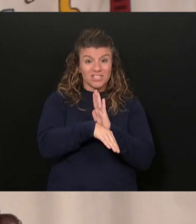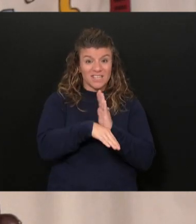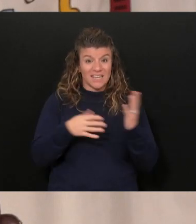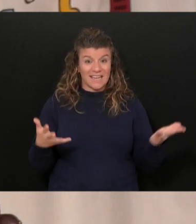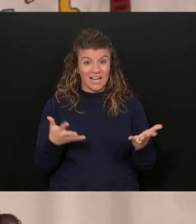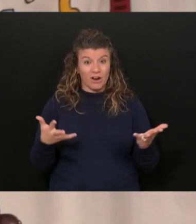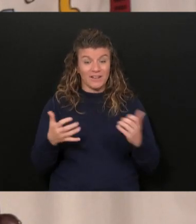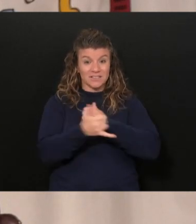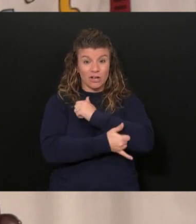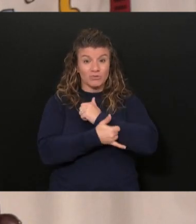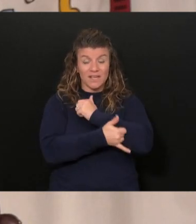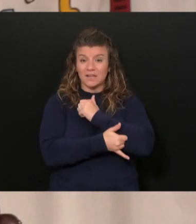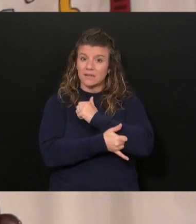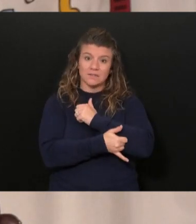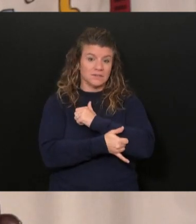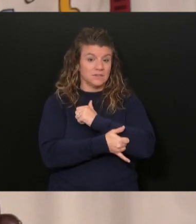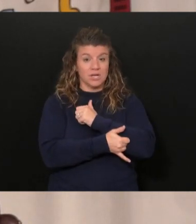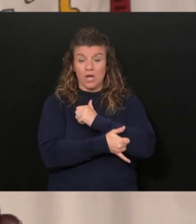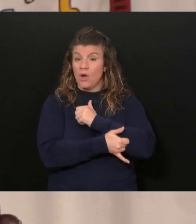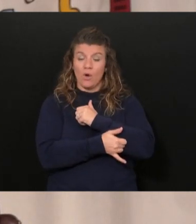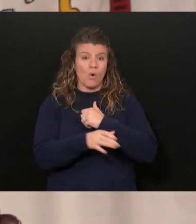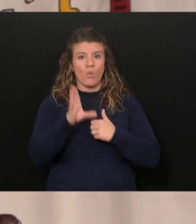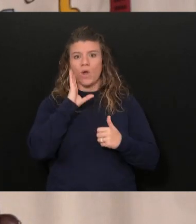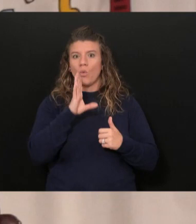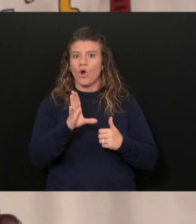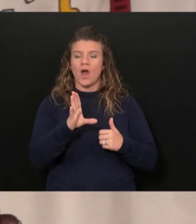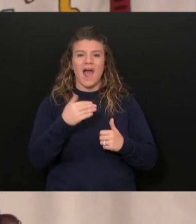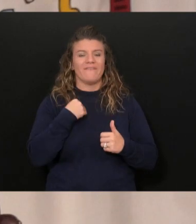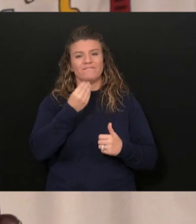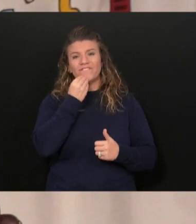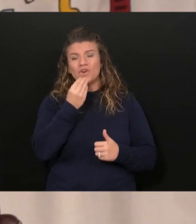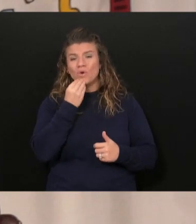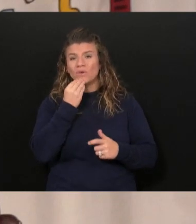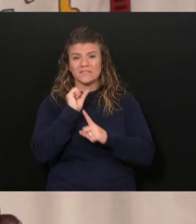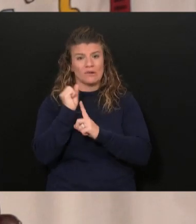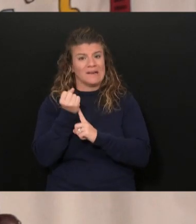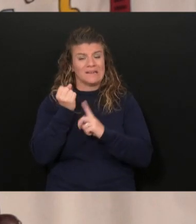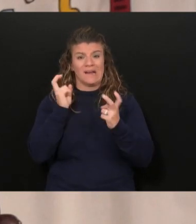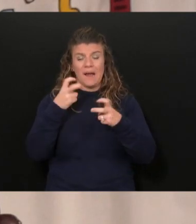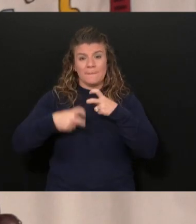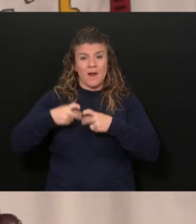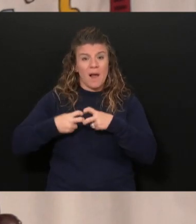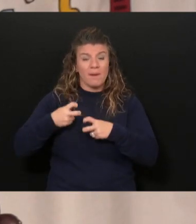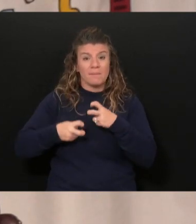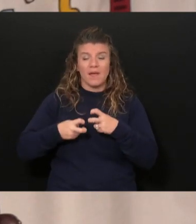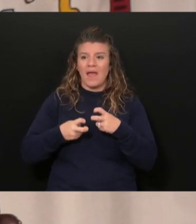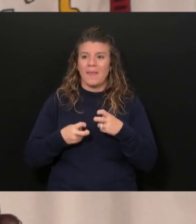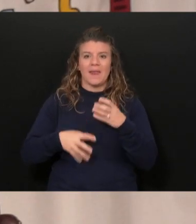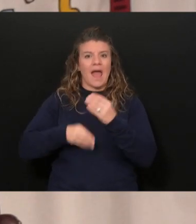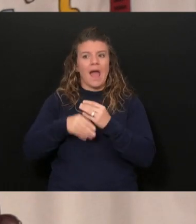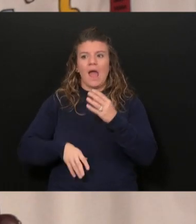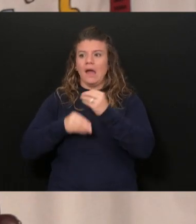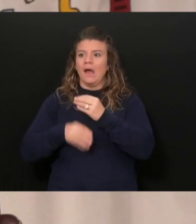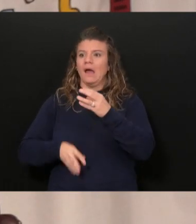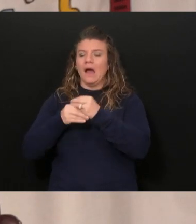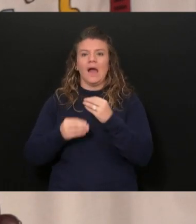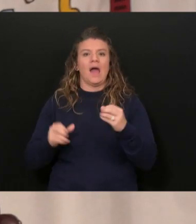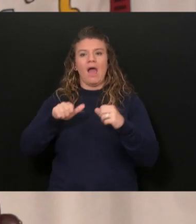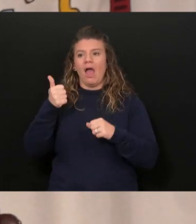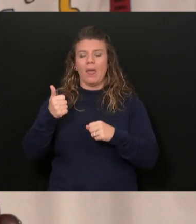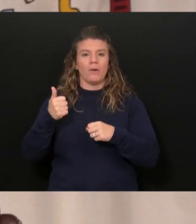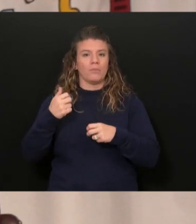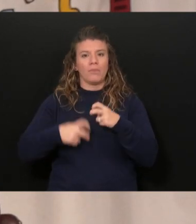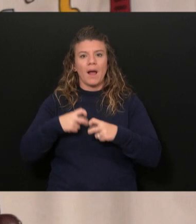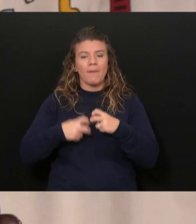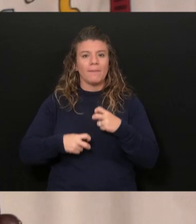that we would get into food crises, and then beyond that, who knows what could happen. Neighbor against